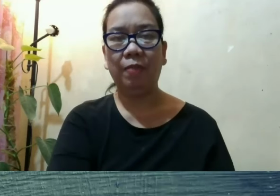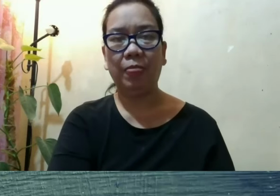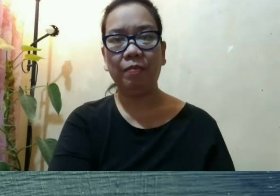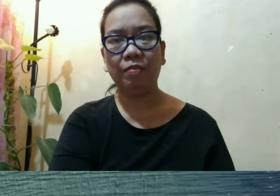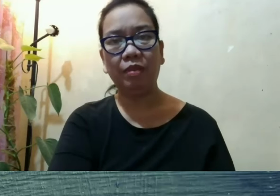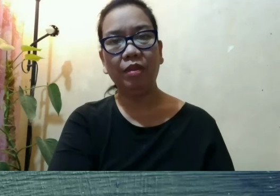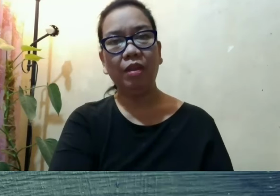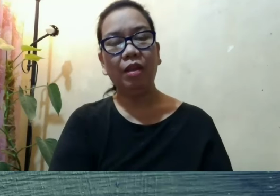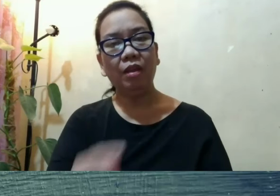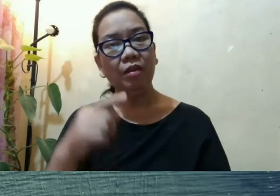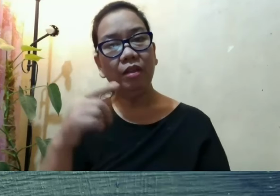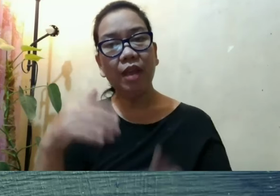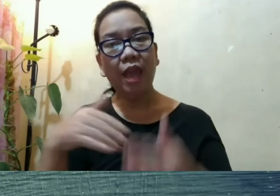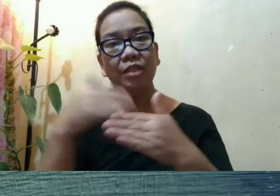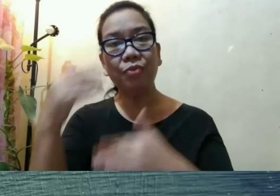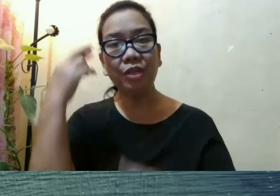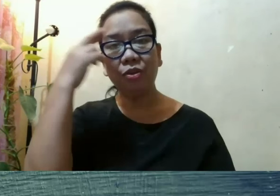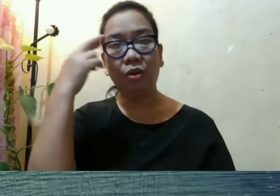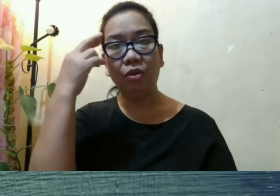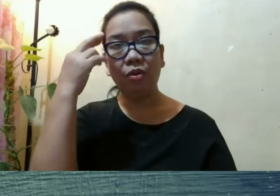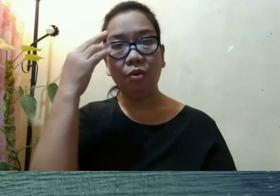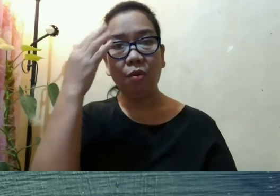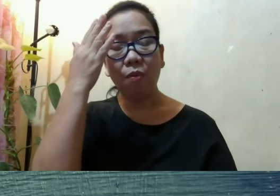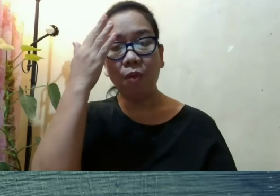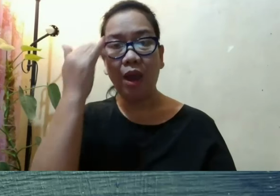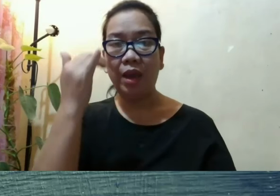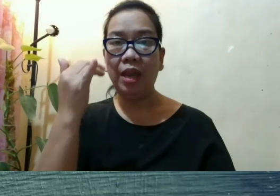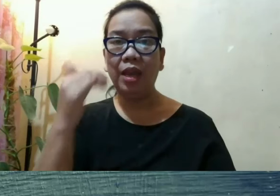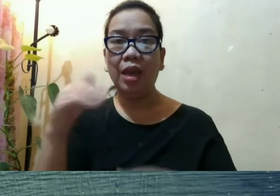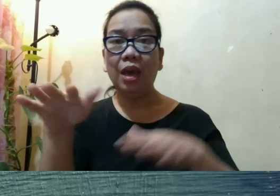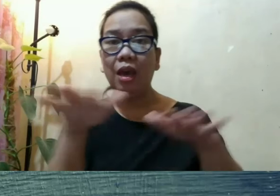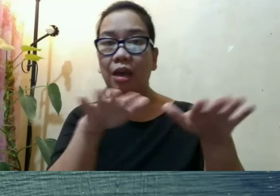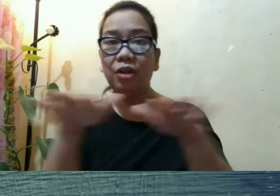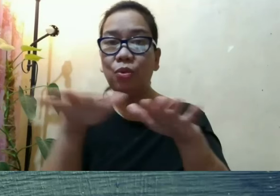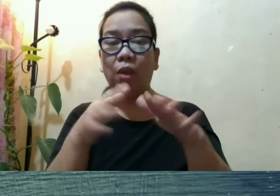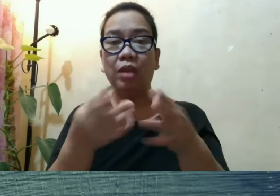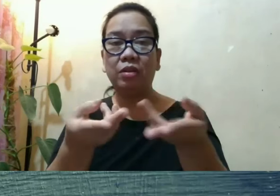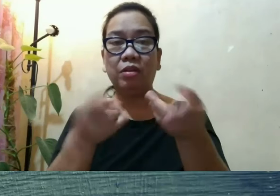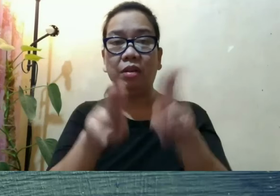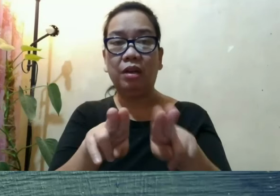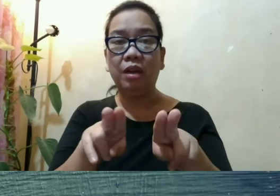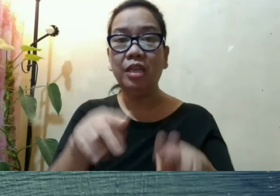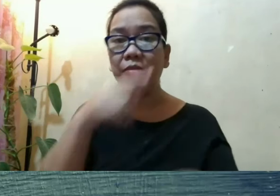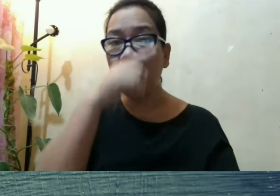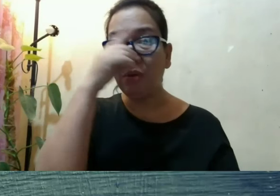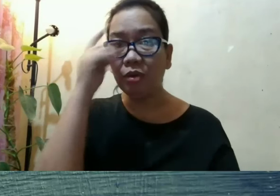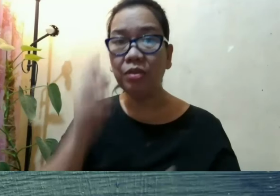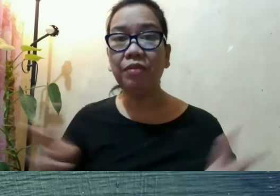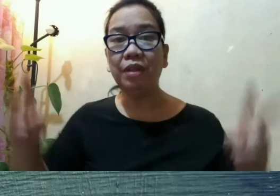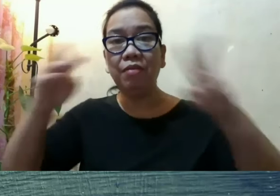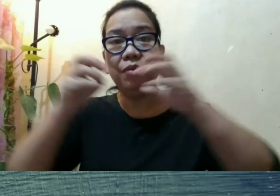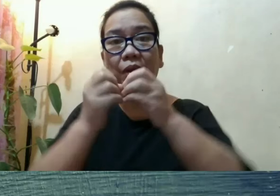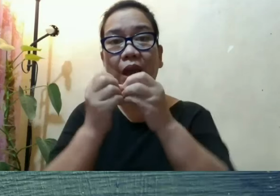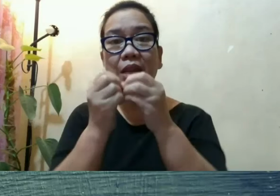Okay. The next reason why earthquakes occur is because